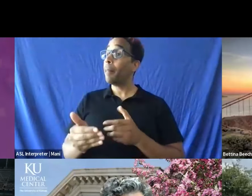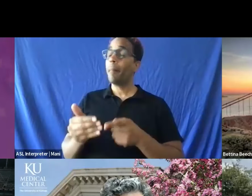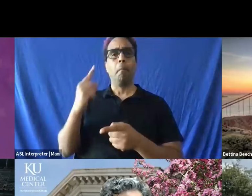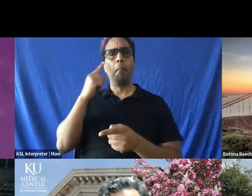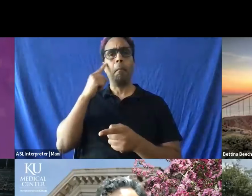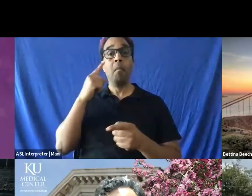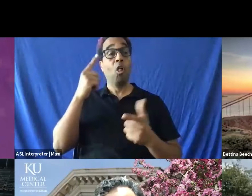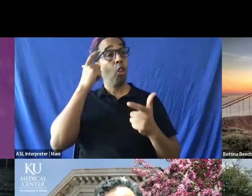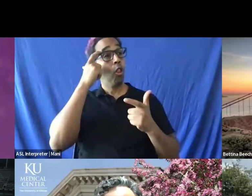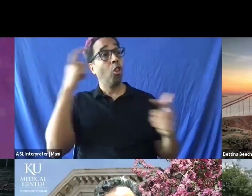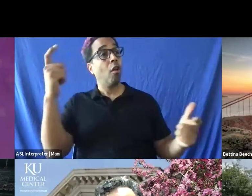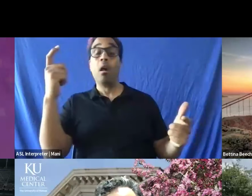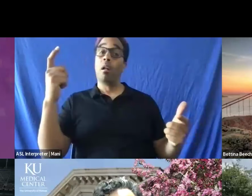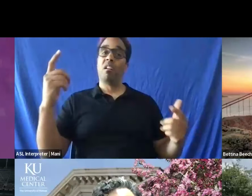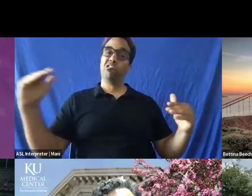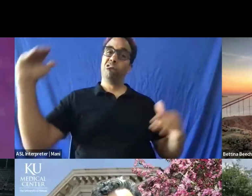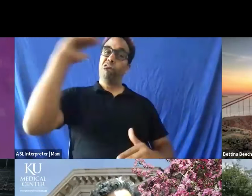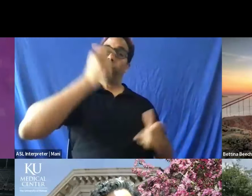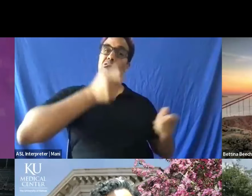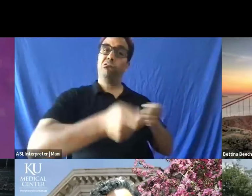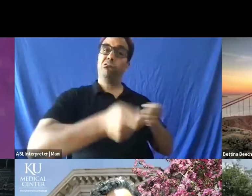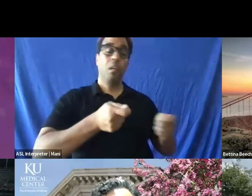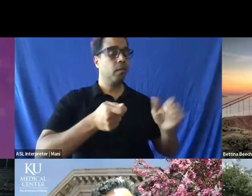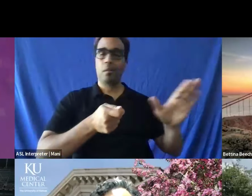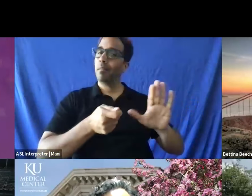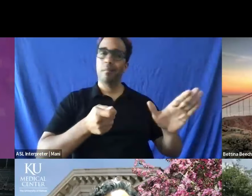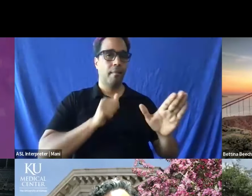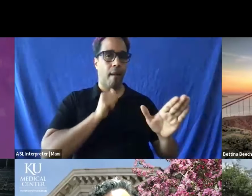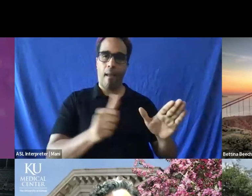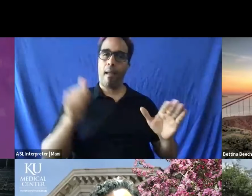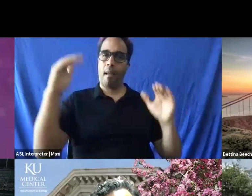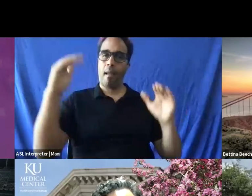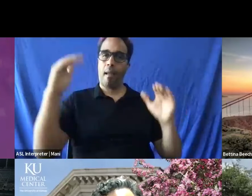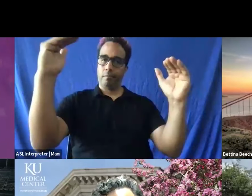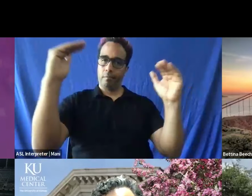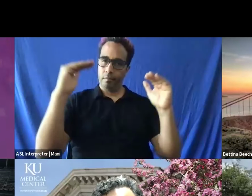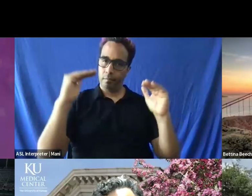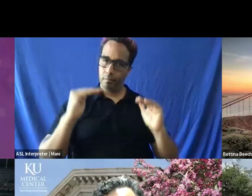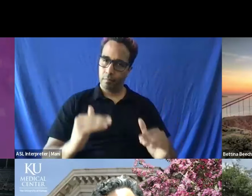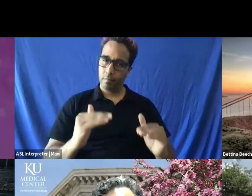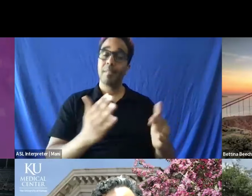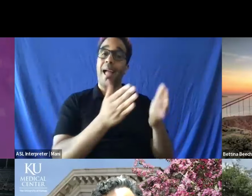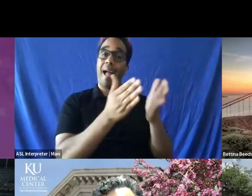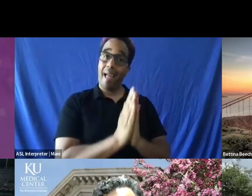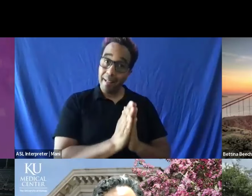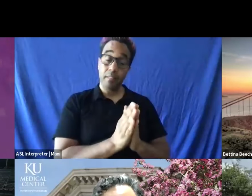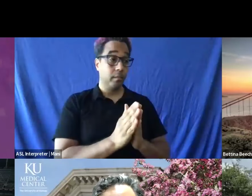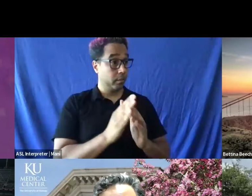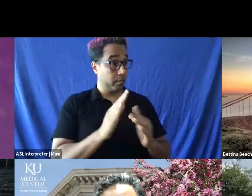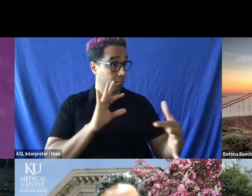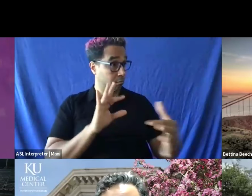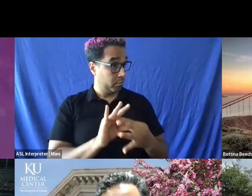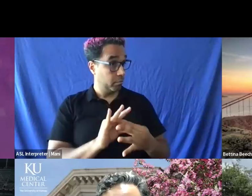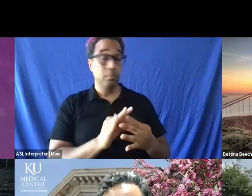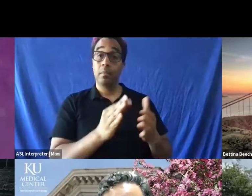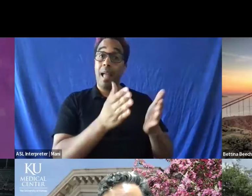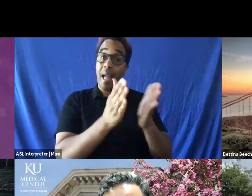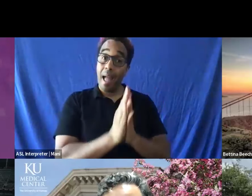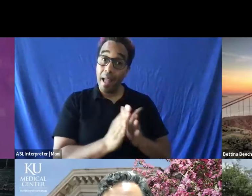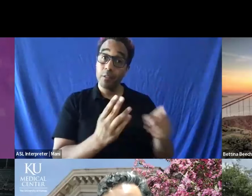charge, right? That you're asking to build a relationship and you're asking people to take time out of their lives for which they are